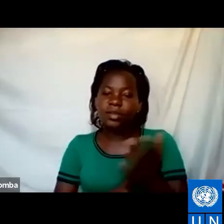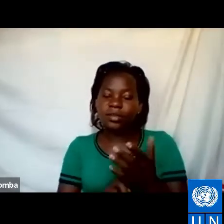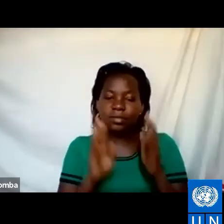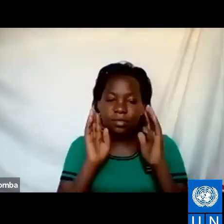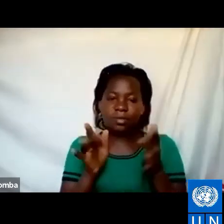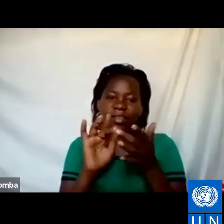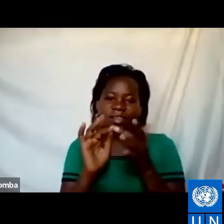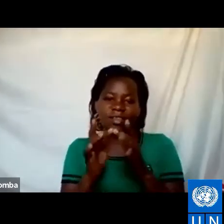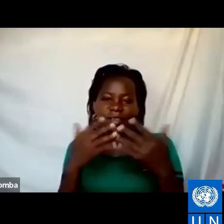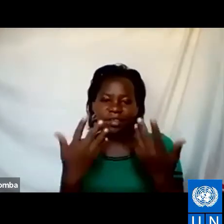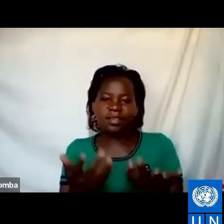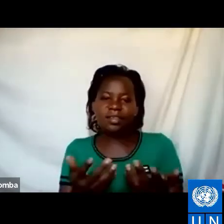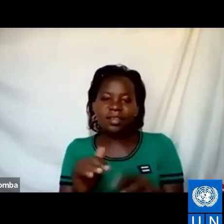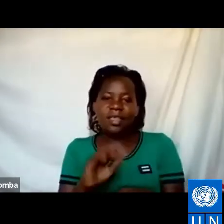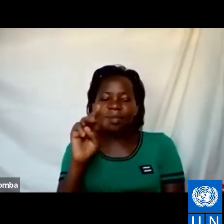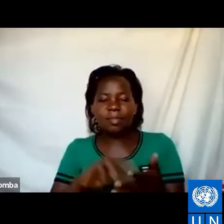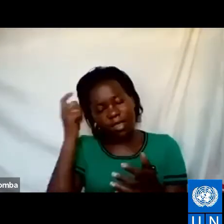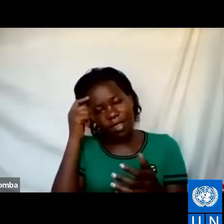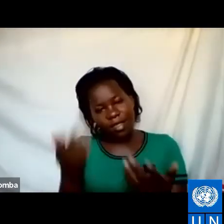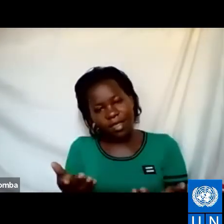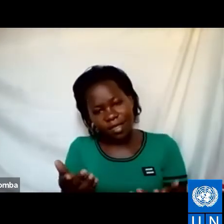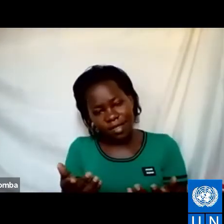is an email away.